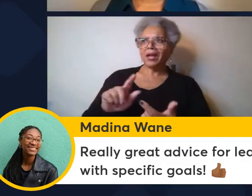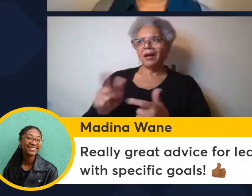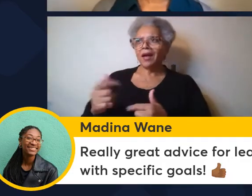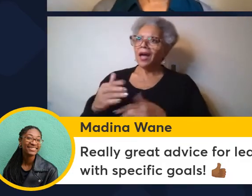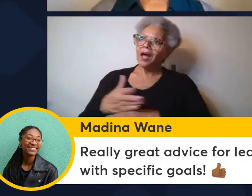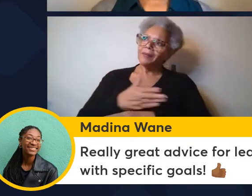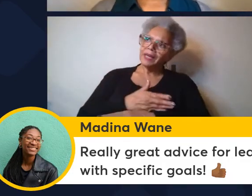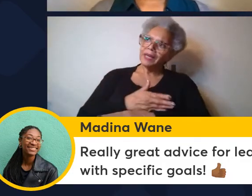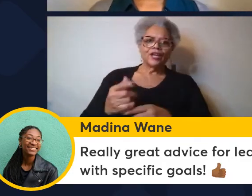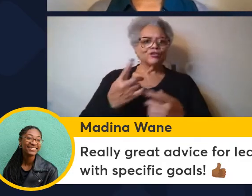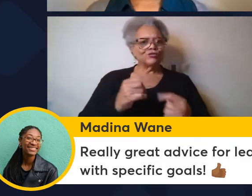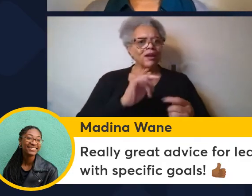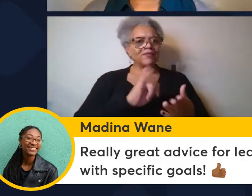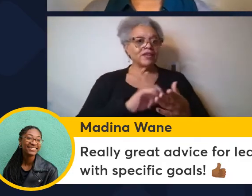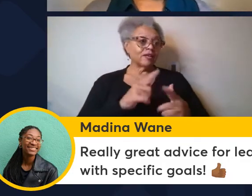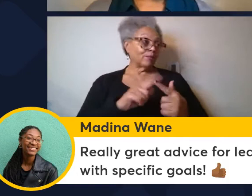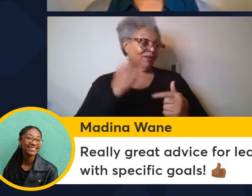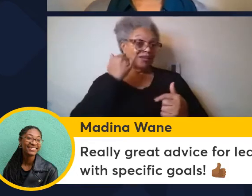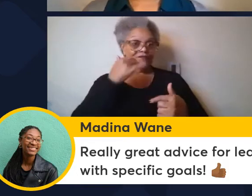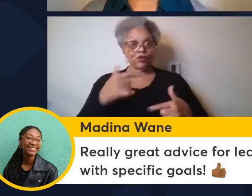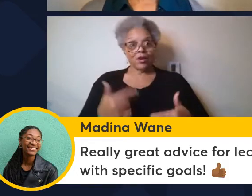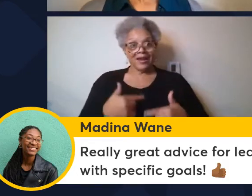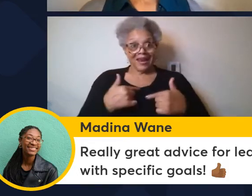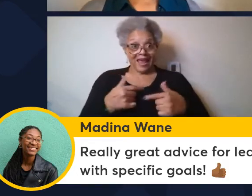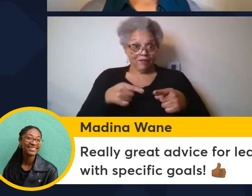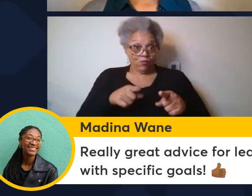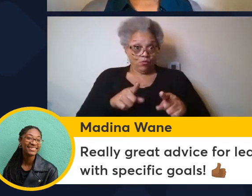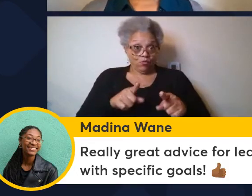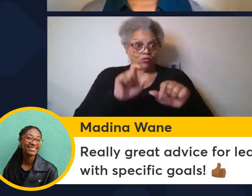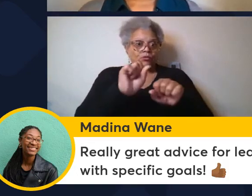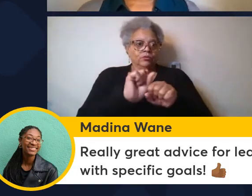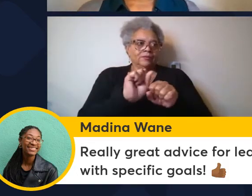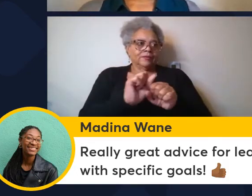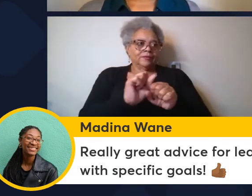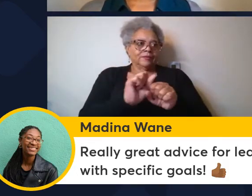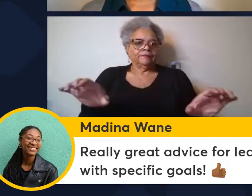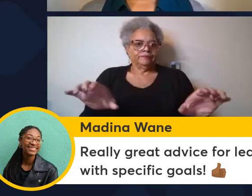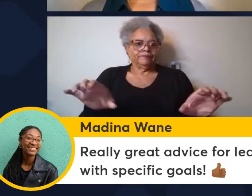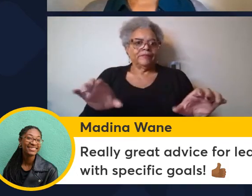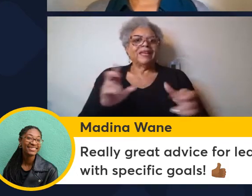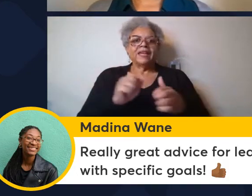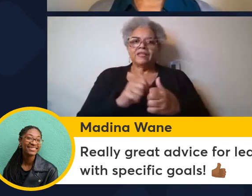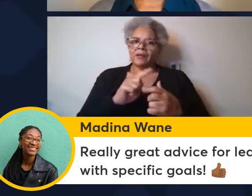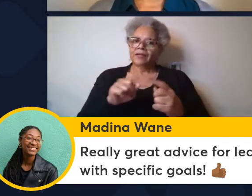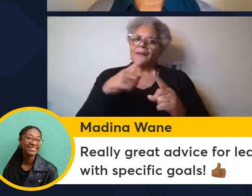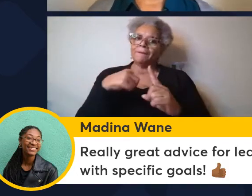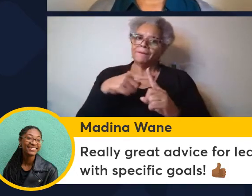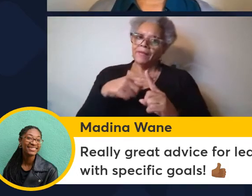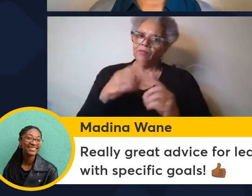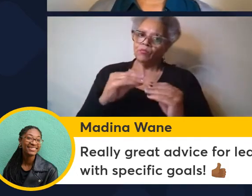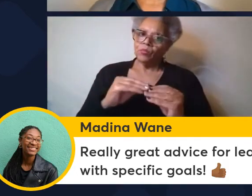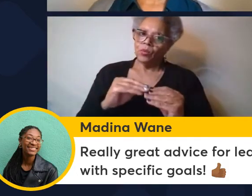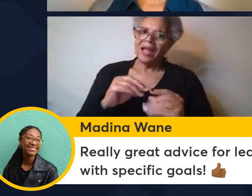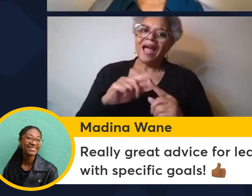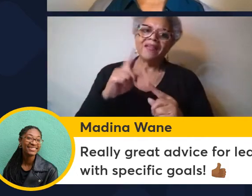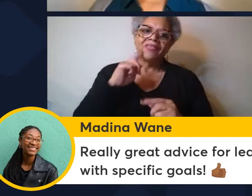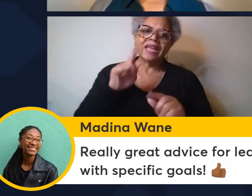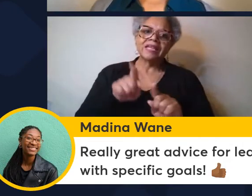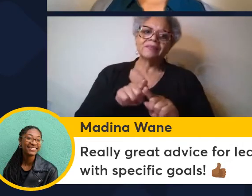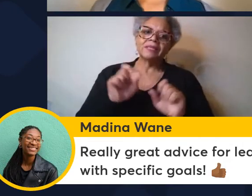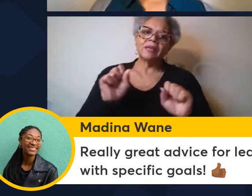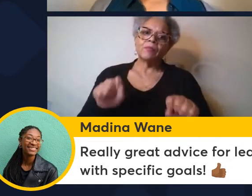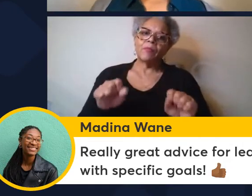this, try that. Where if you're live doing it together, it's probably a 5-minute fix. And so I think as much as you can